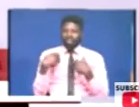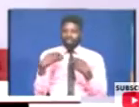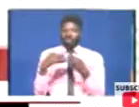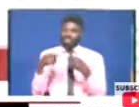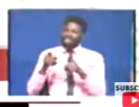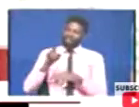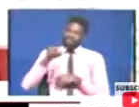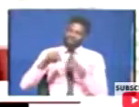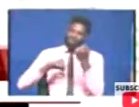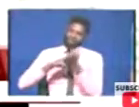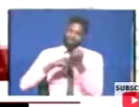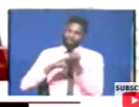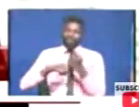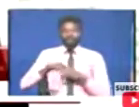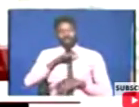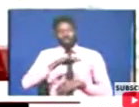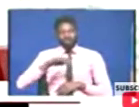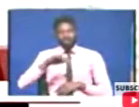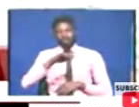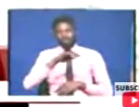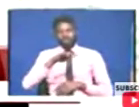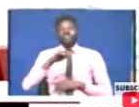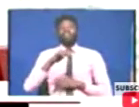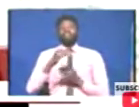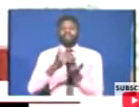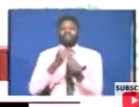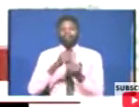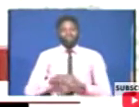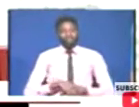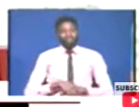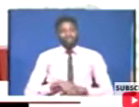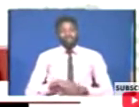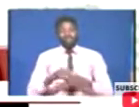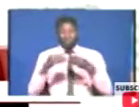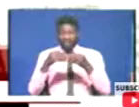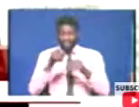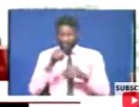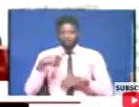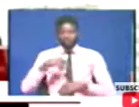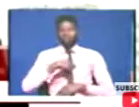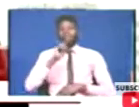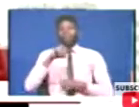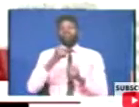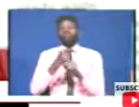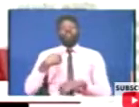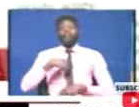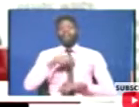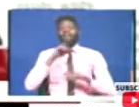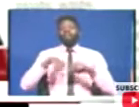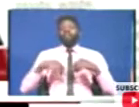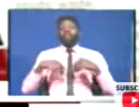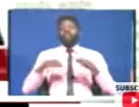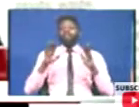kuhifadhi mazingira. Plastic and producers, these are things that we have to do. Kana kwamba we can't just leave it to the